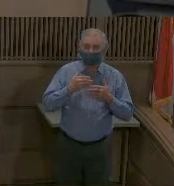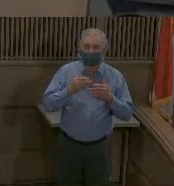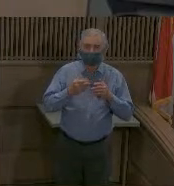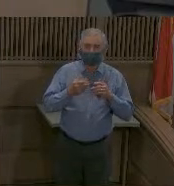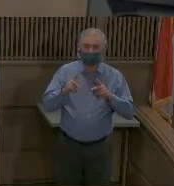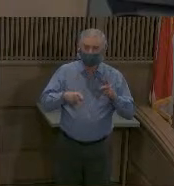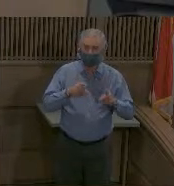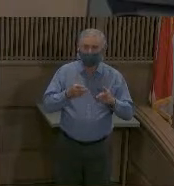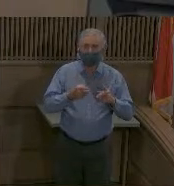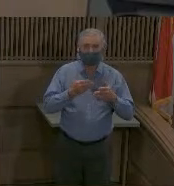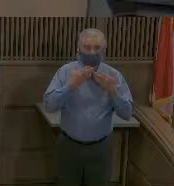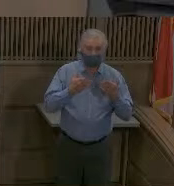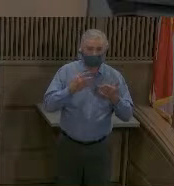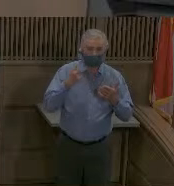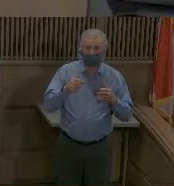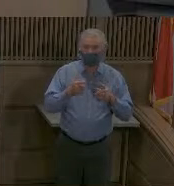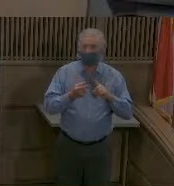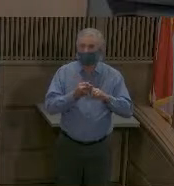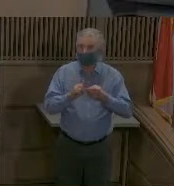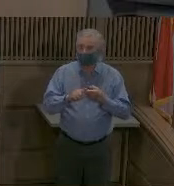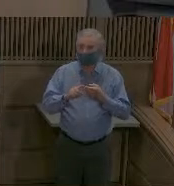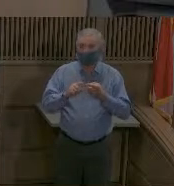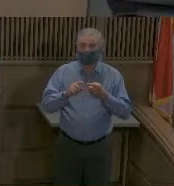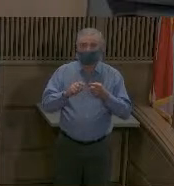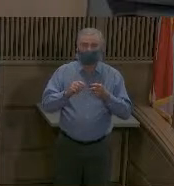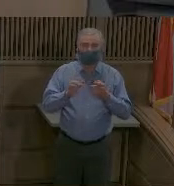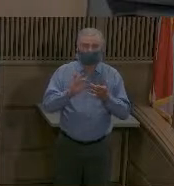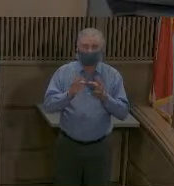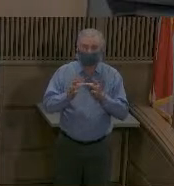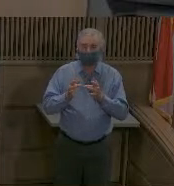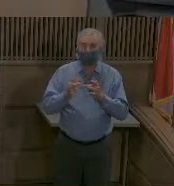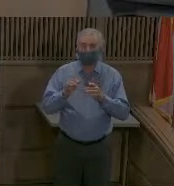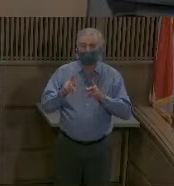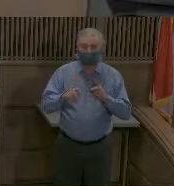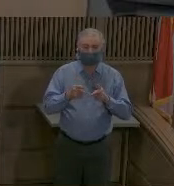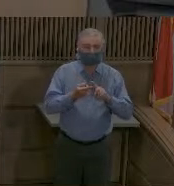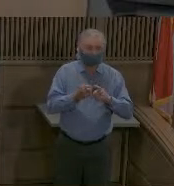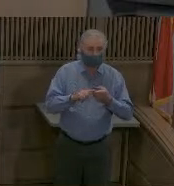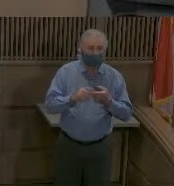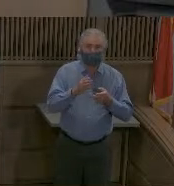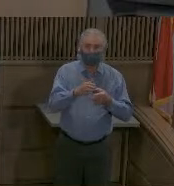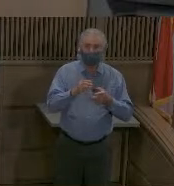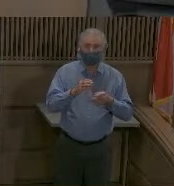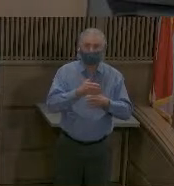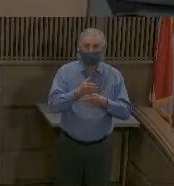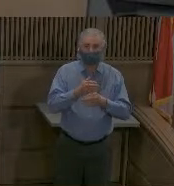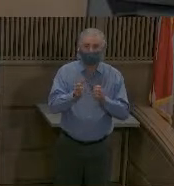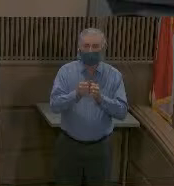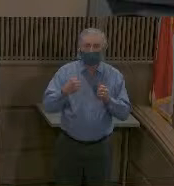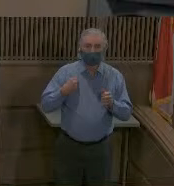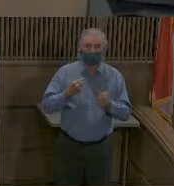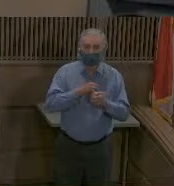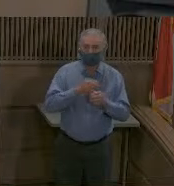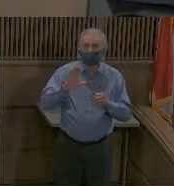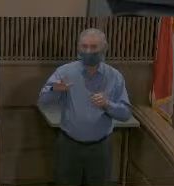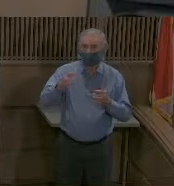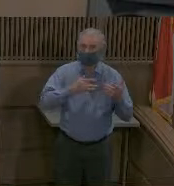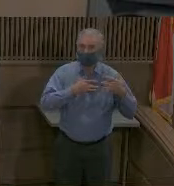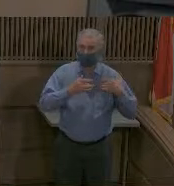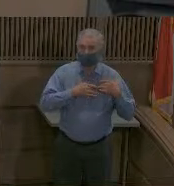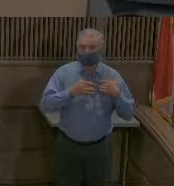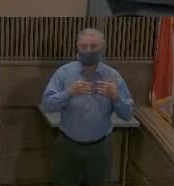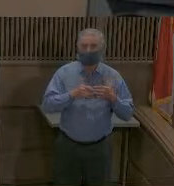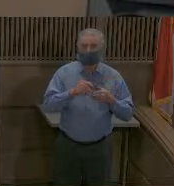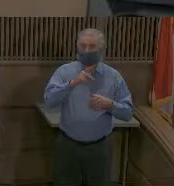media concerning their experience receiving the vaccine at HealthWorks. And it has been a community effort in providing that